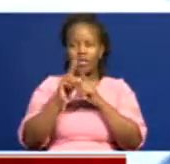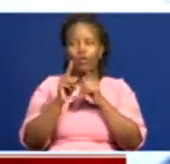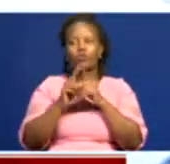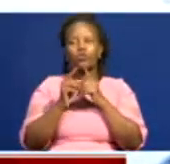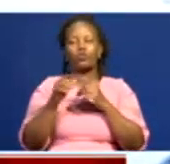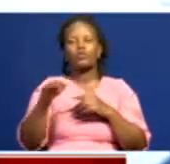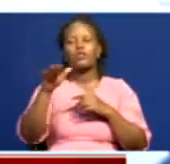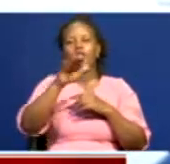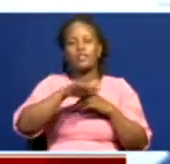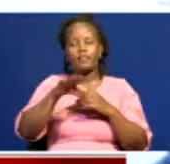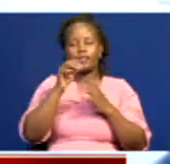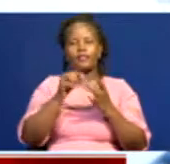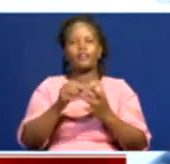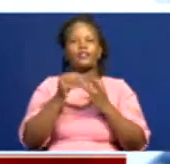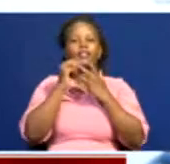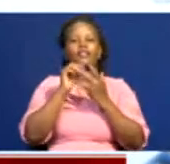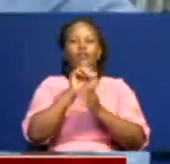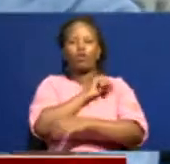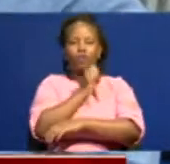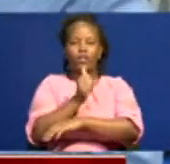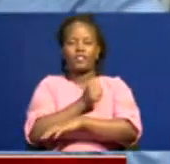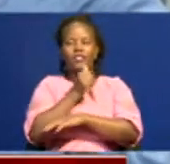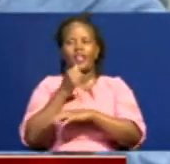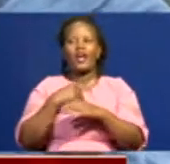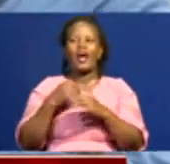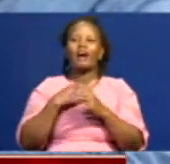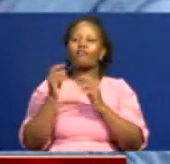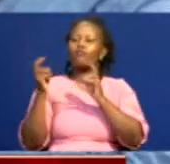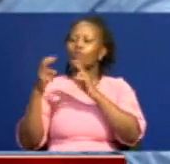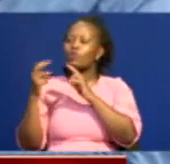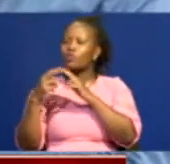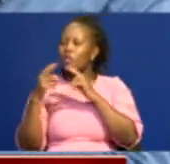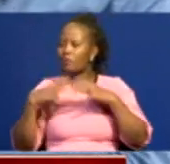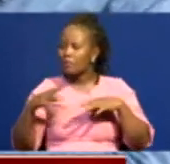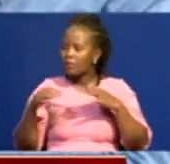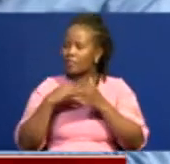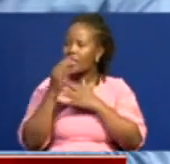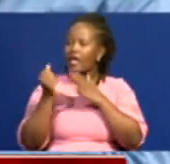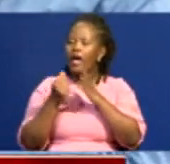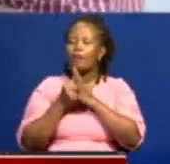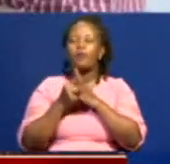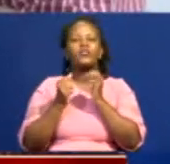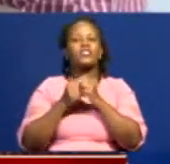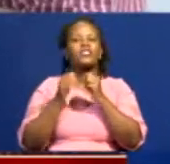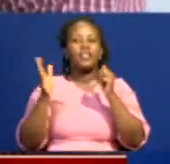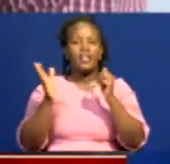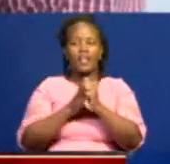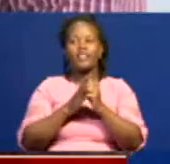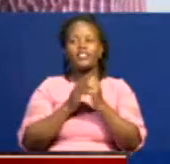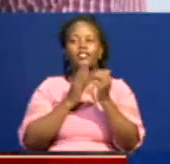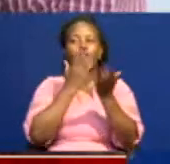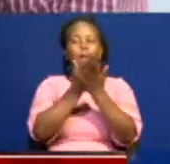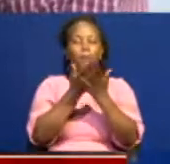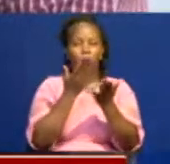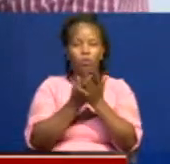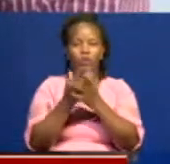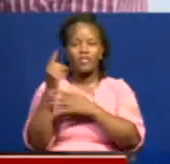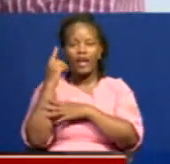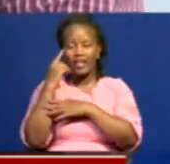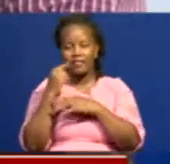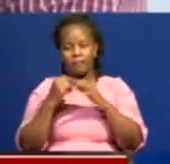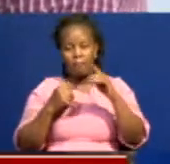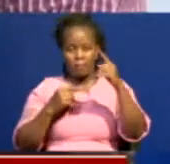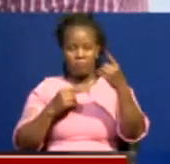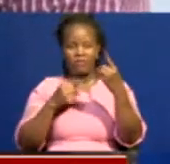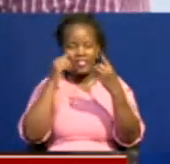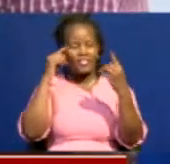Economic Zones Authority is consulting members of the public on 19 proposed amendments to its parent act. Among the amendments is a clause